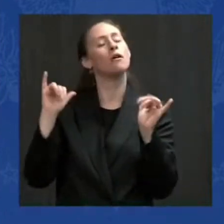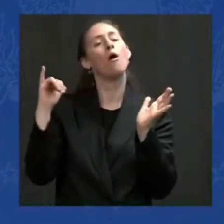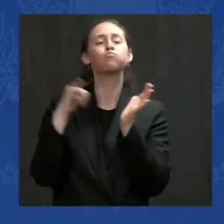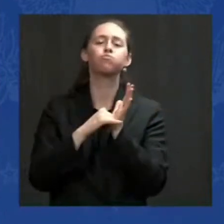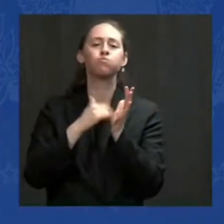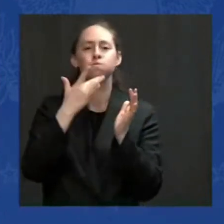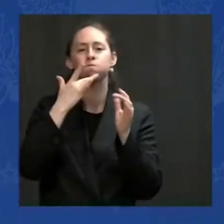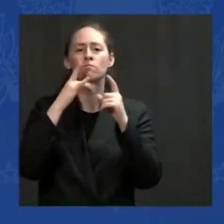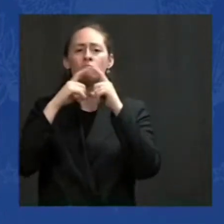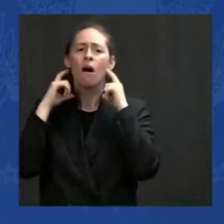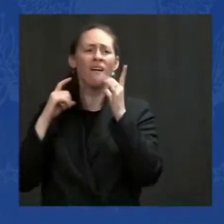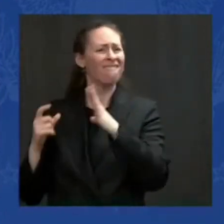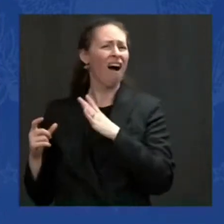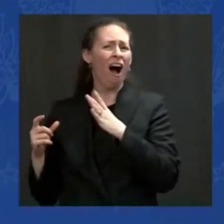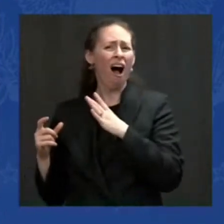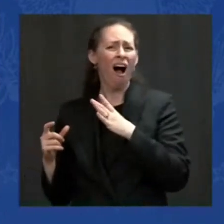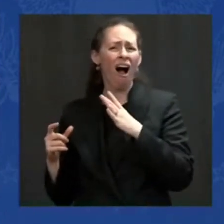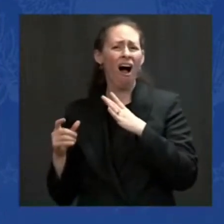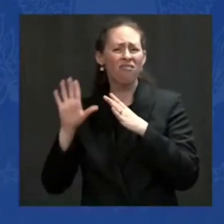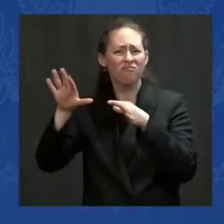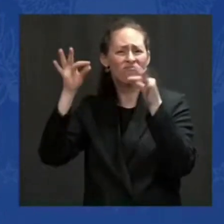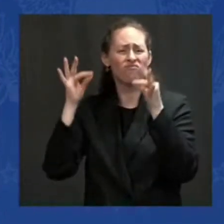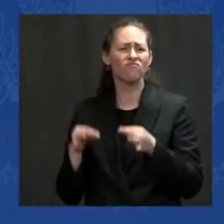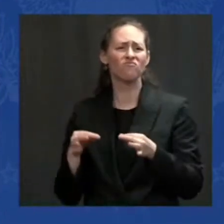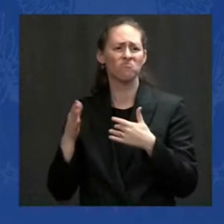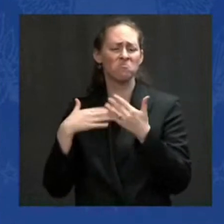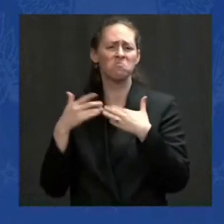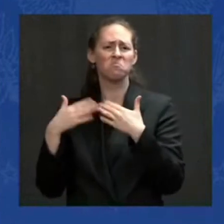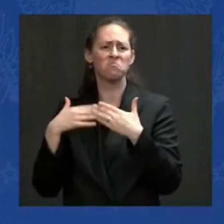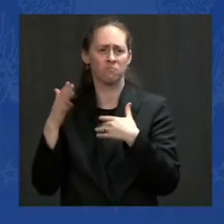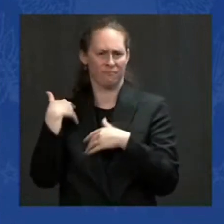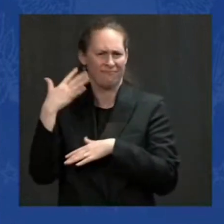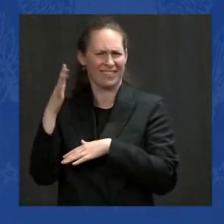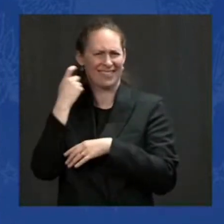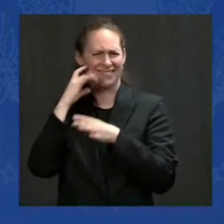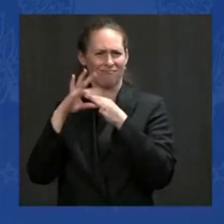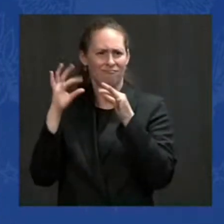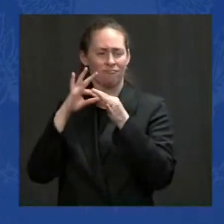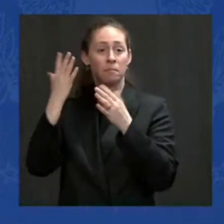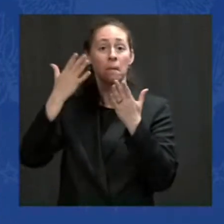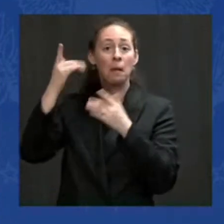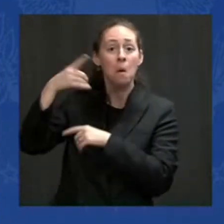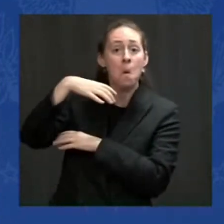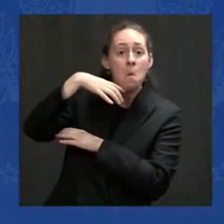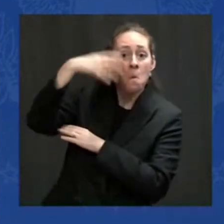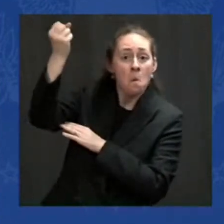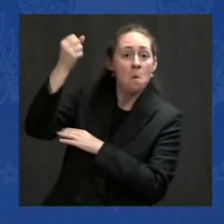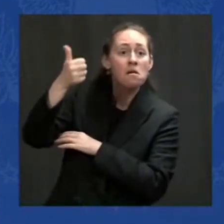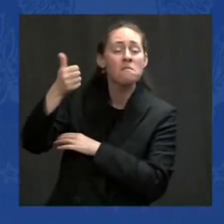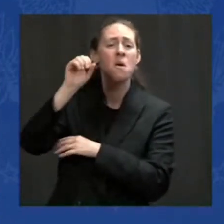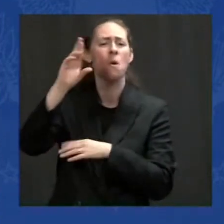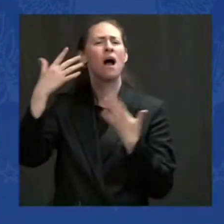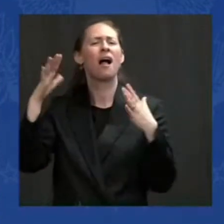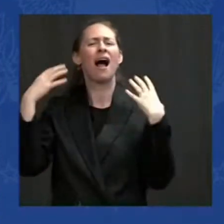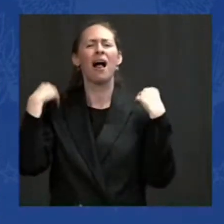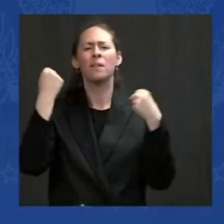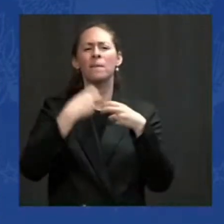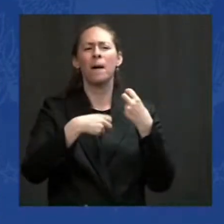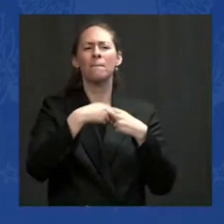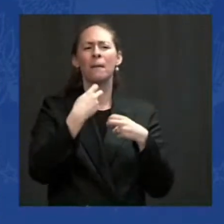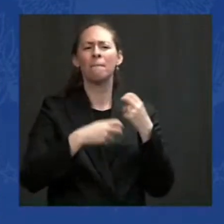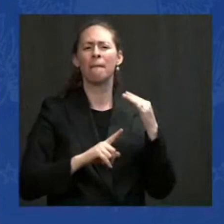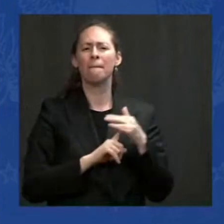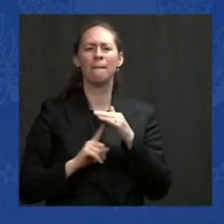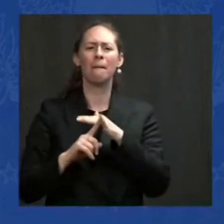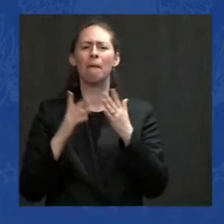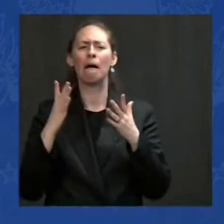of reasons. The two that I gave a moment ago, age or underlying condition, or just a great degree of risk aversion, you have